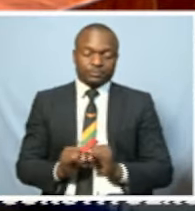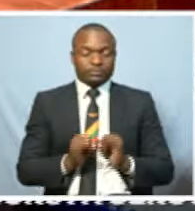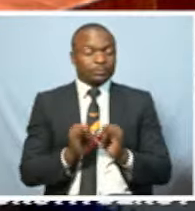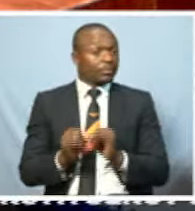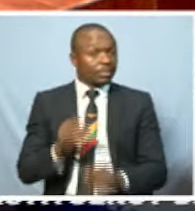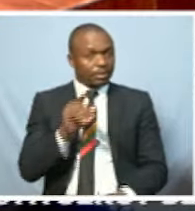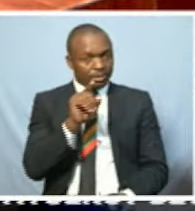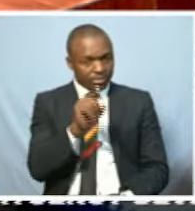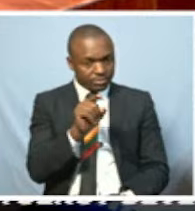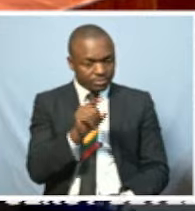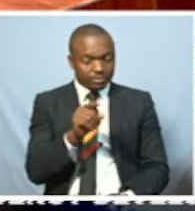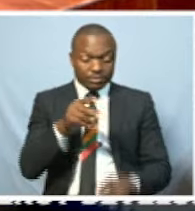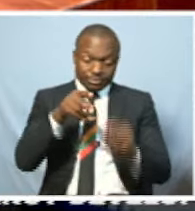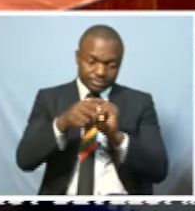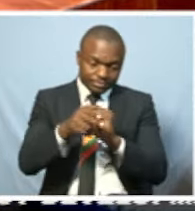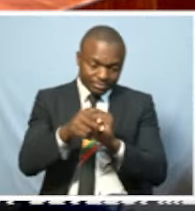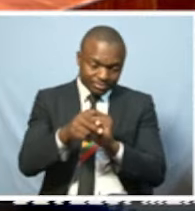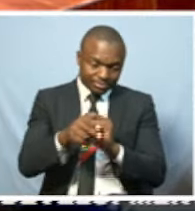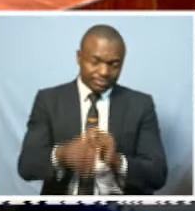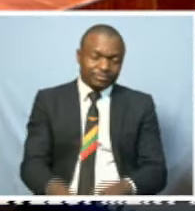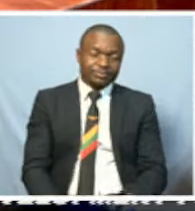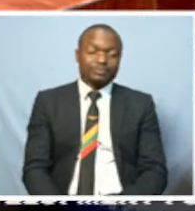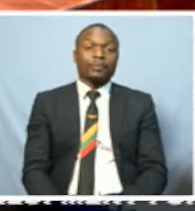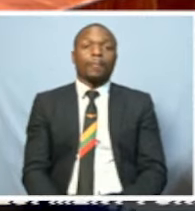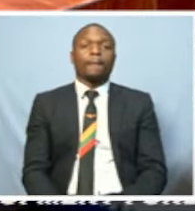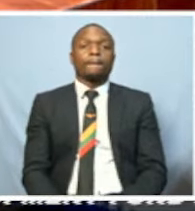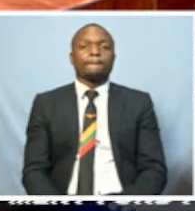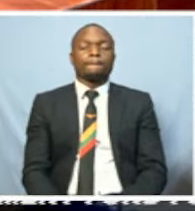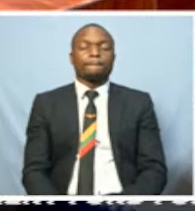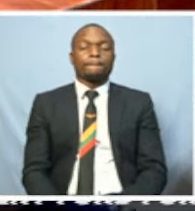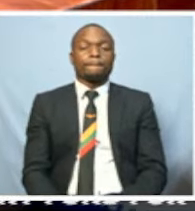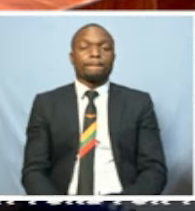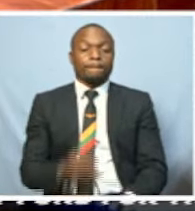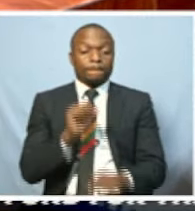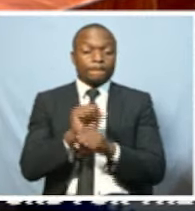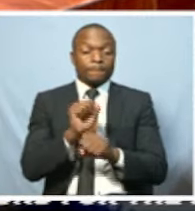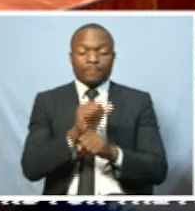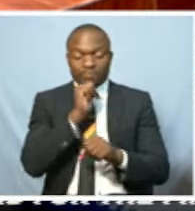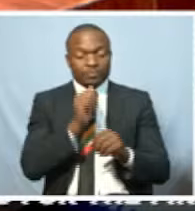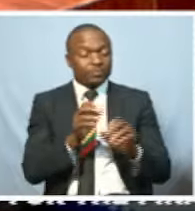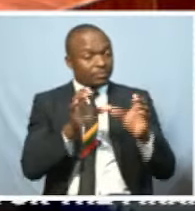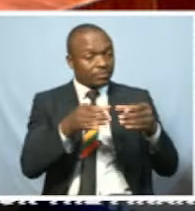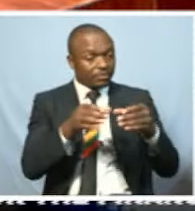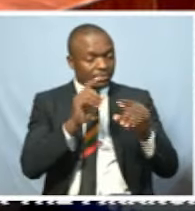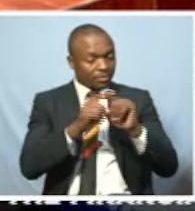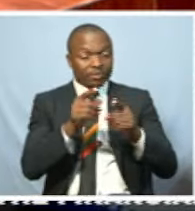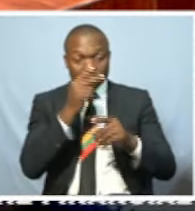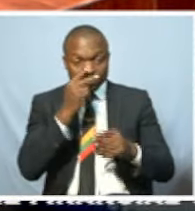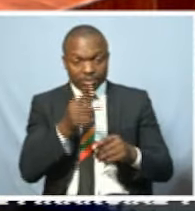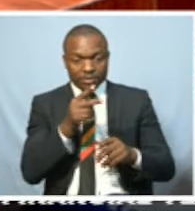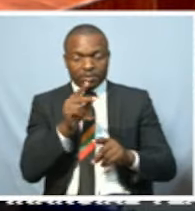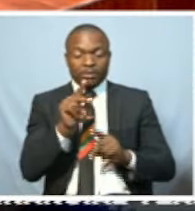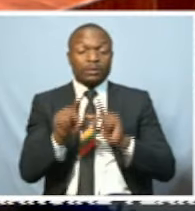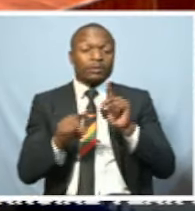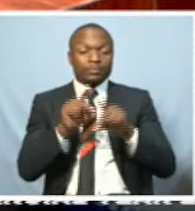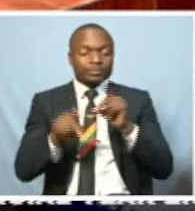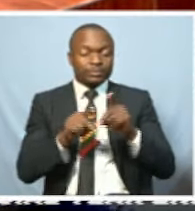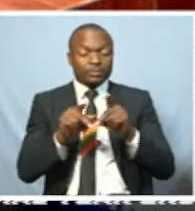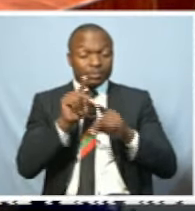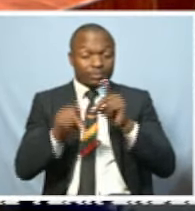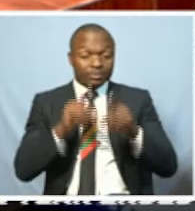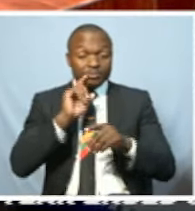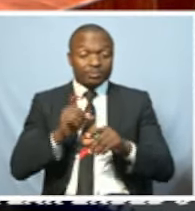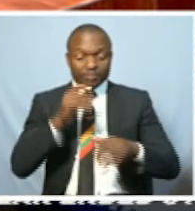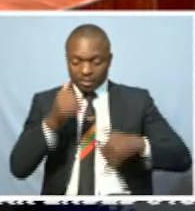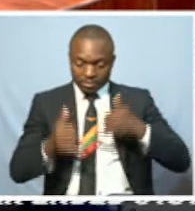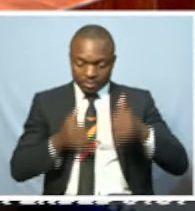you terminate. The loss is not on the council, the loss is on the people. The people are the ones who are supposed to enjoy